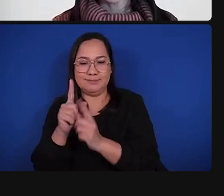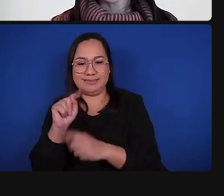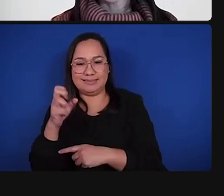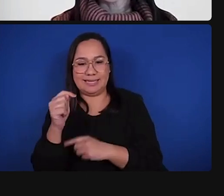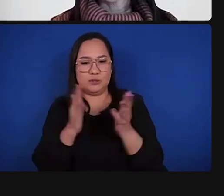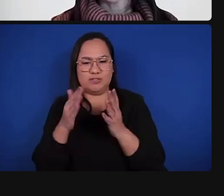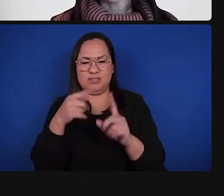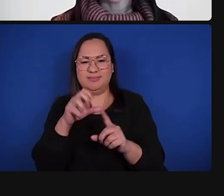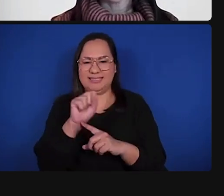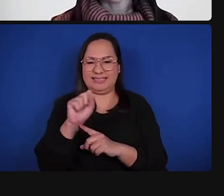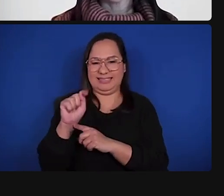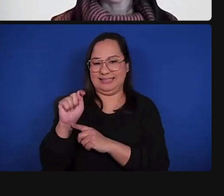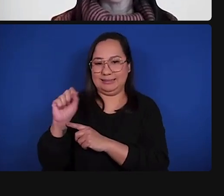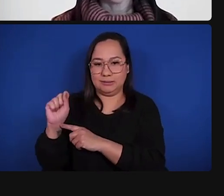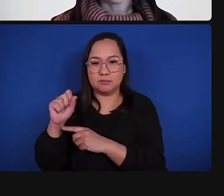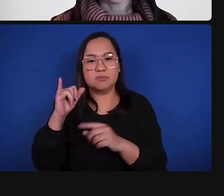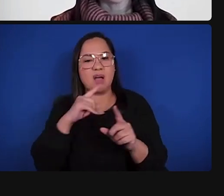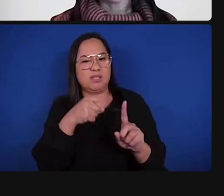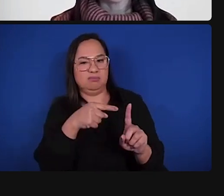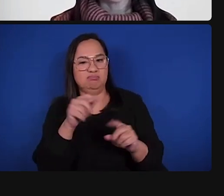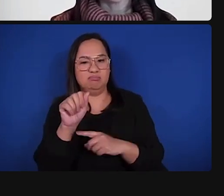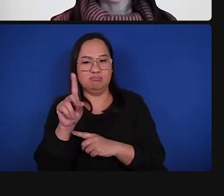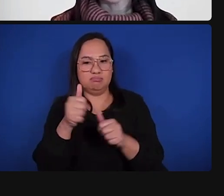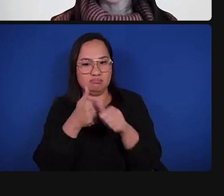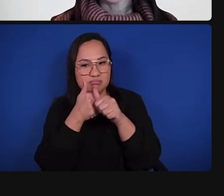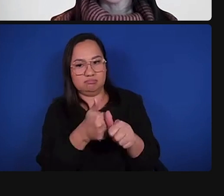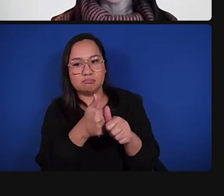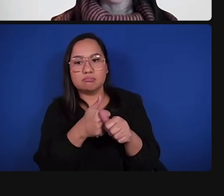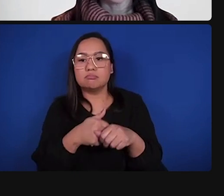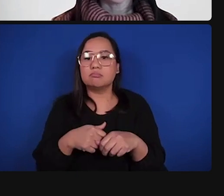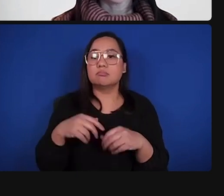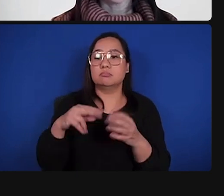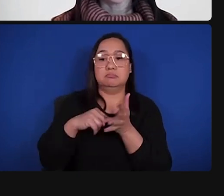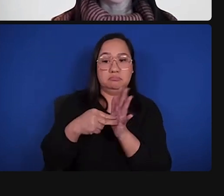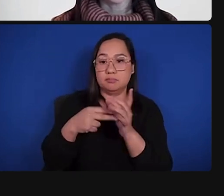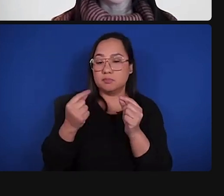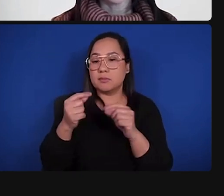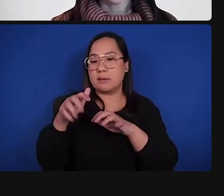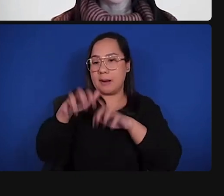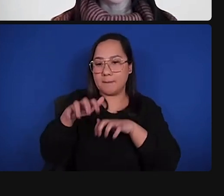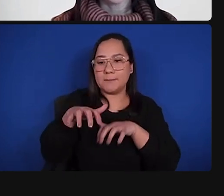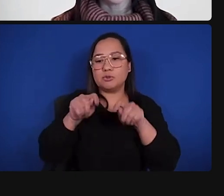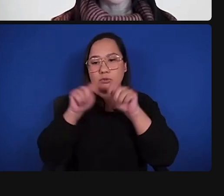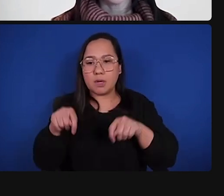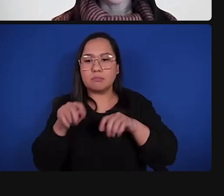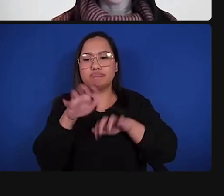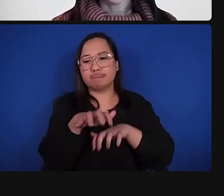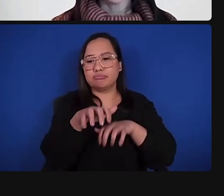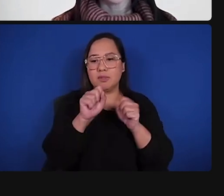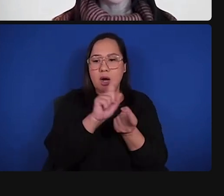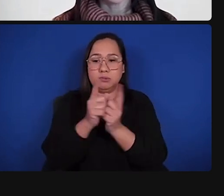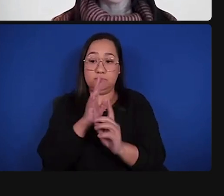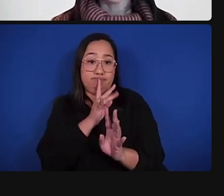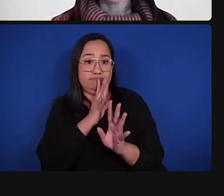converts spoken word into text that can be read in real time. It provides equal and effective access and can be an important tool